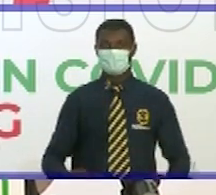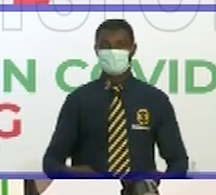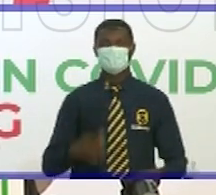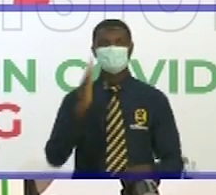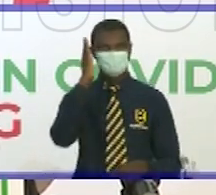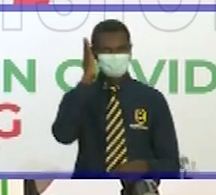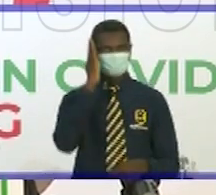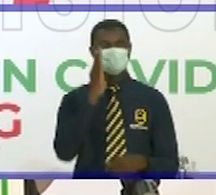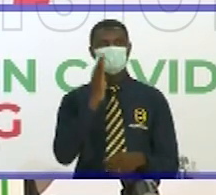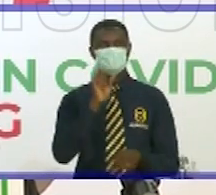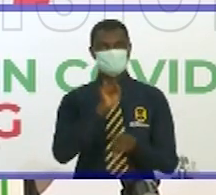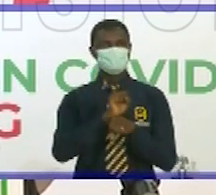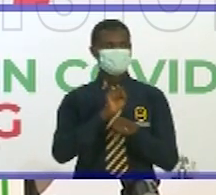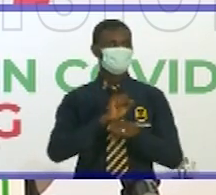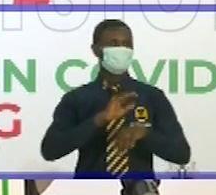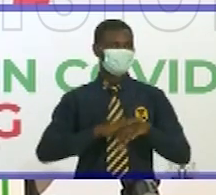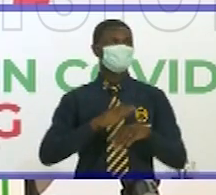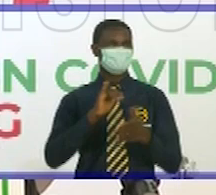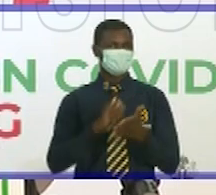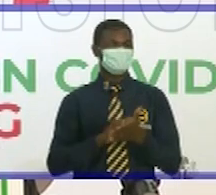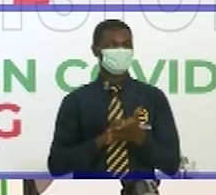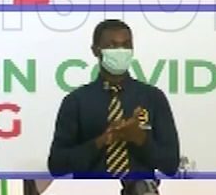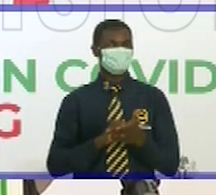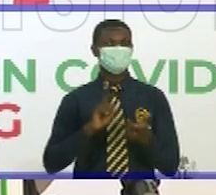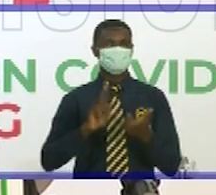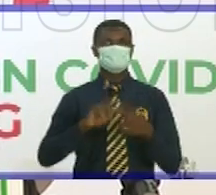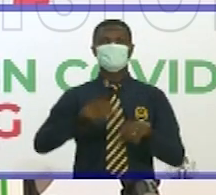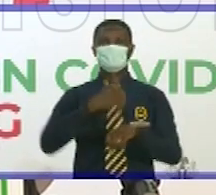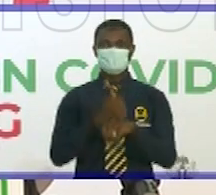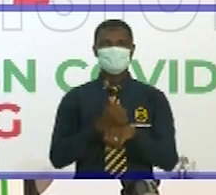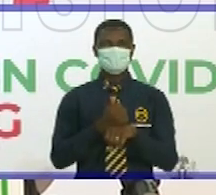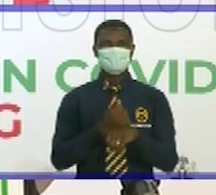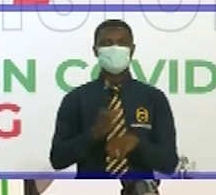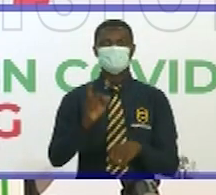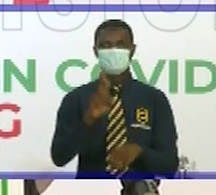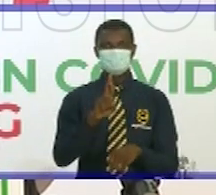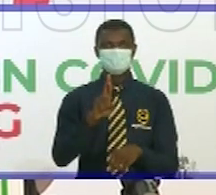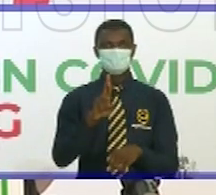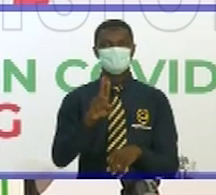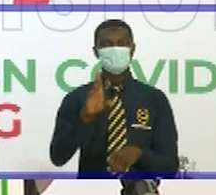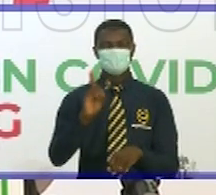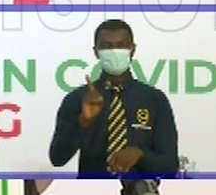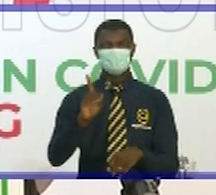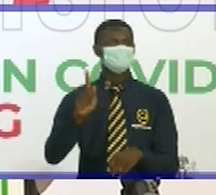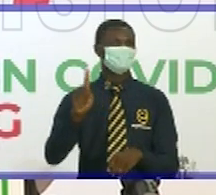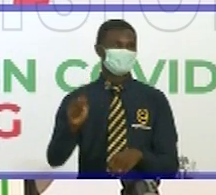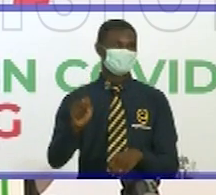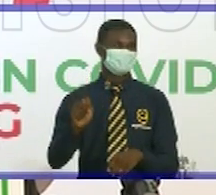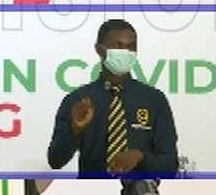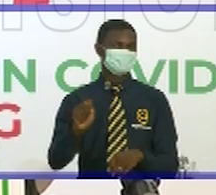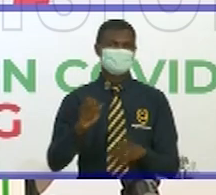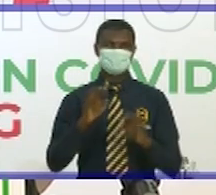igbese en ti wa bayi lati le ni iru nkan be rapid test, rapid diagnosis